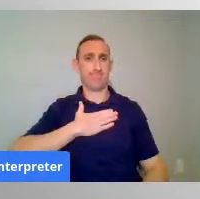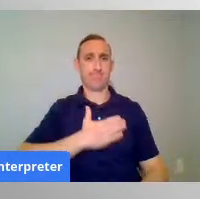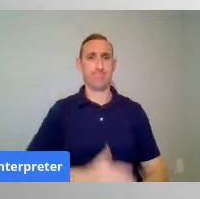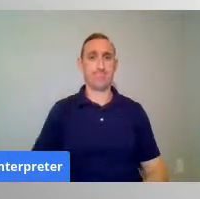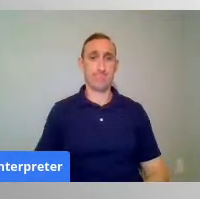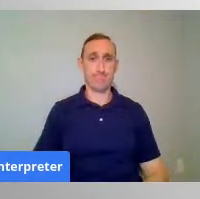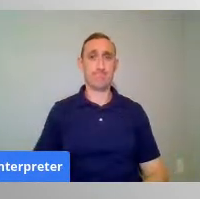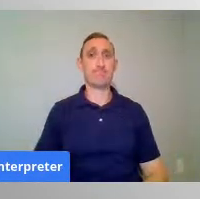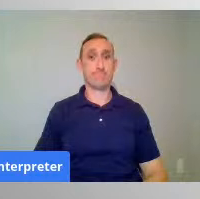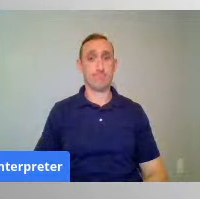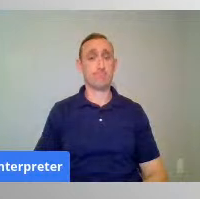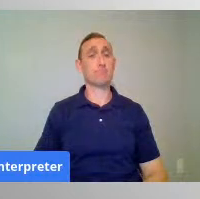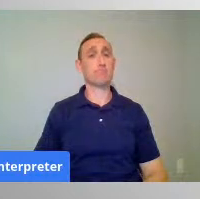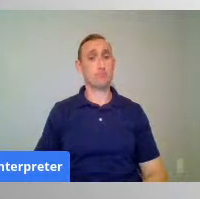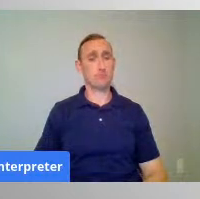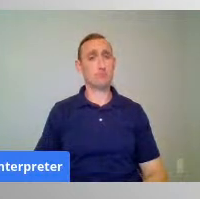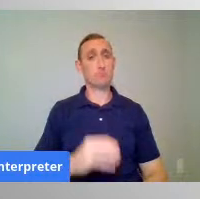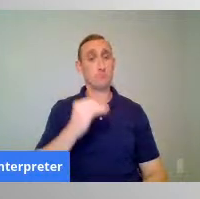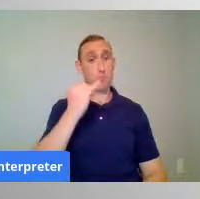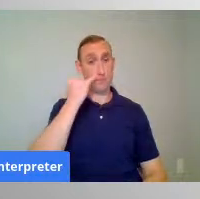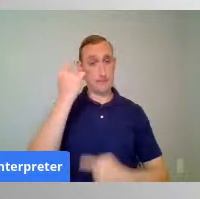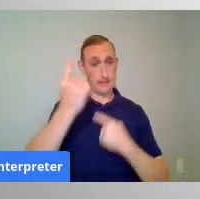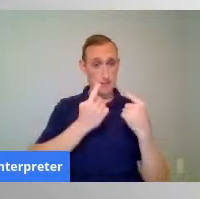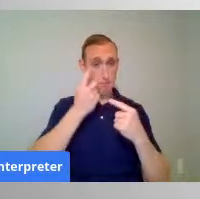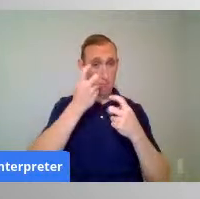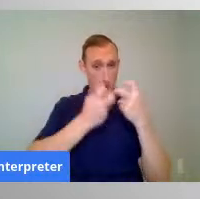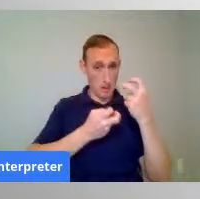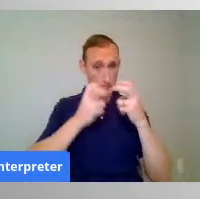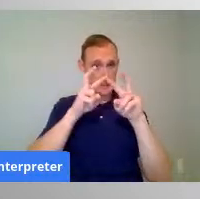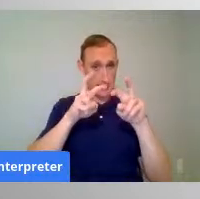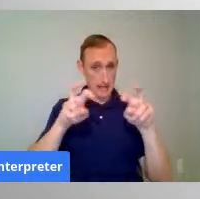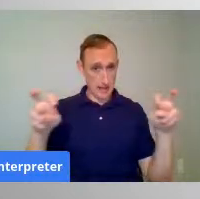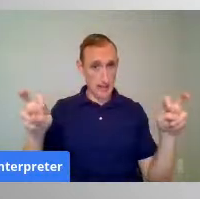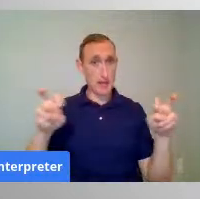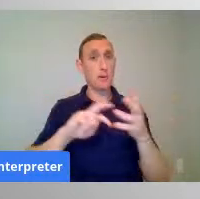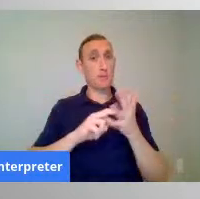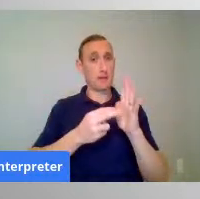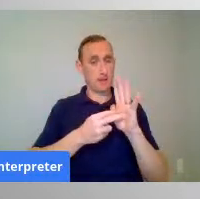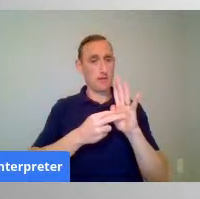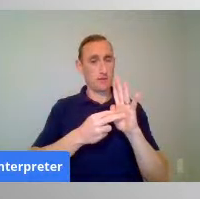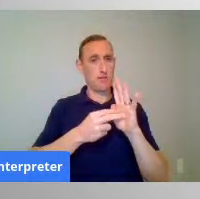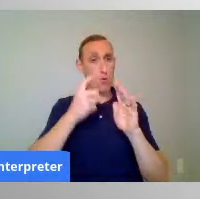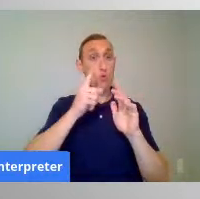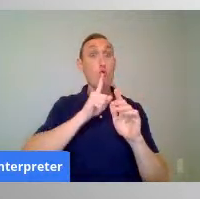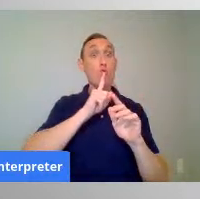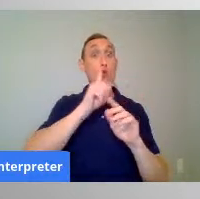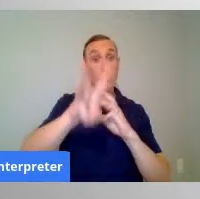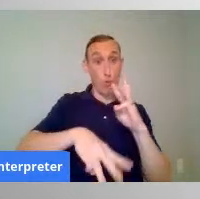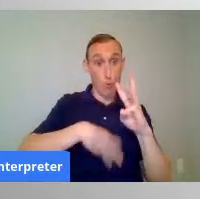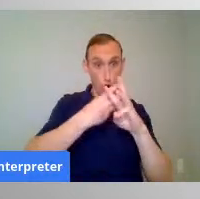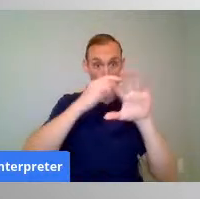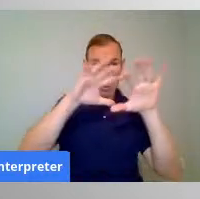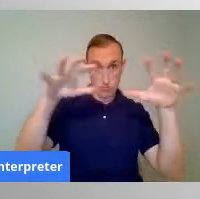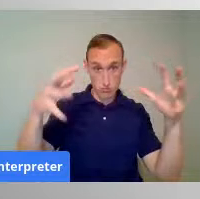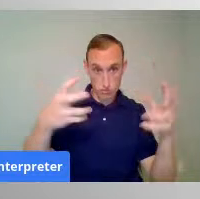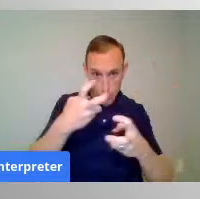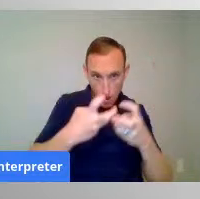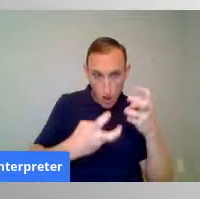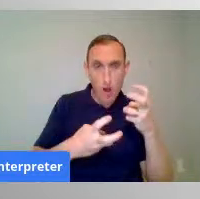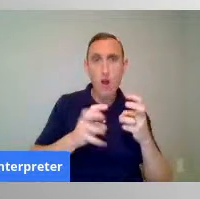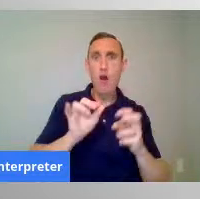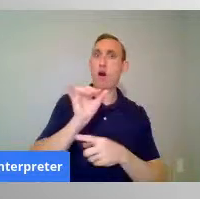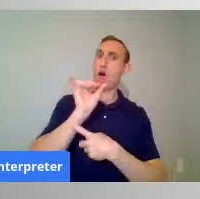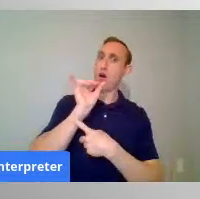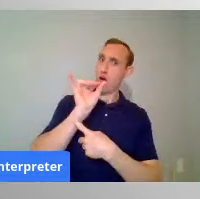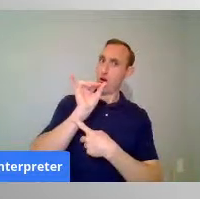So when we're thinking about a problem analysis, we are understanding a real world problem. So we're trying to understand what the